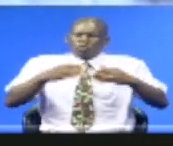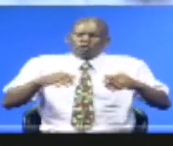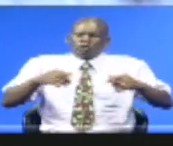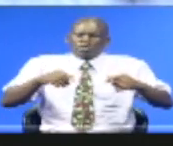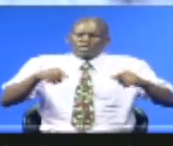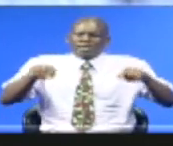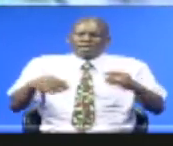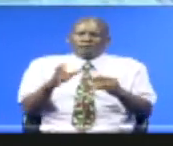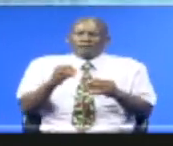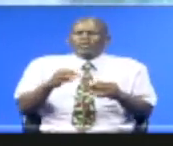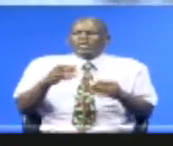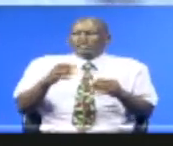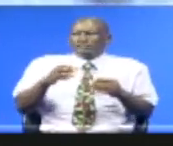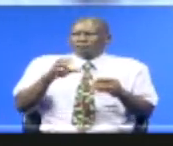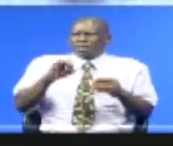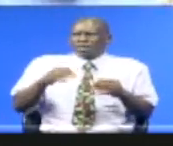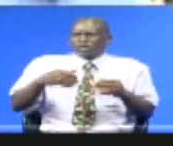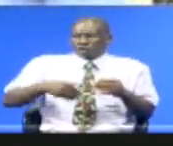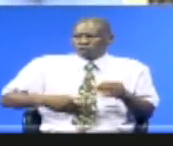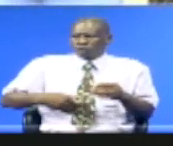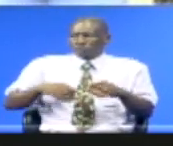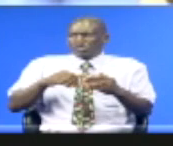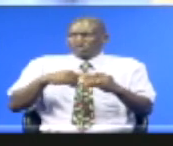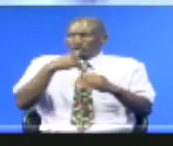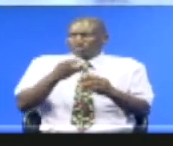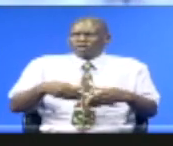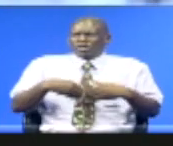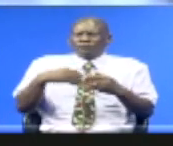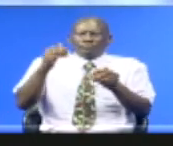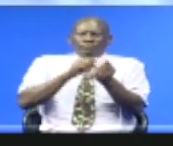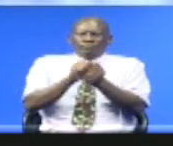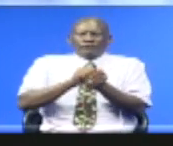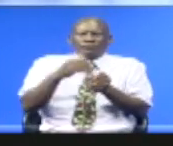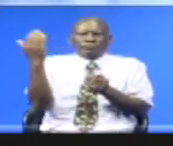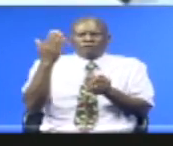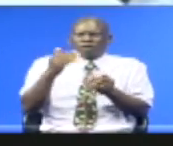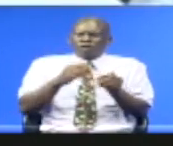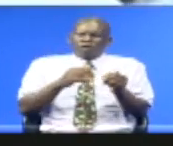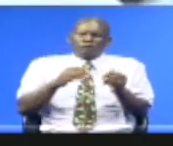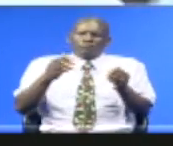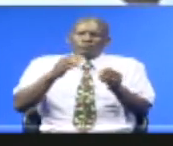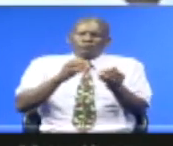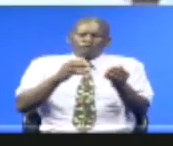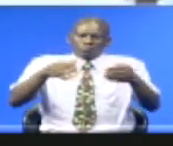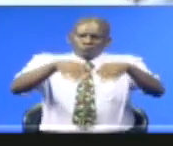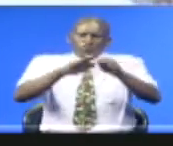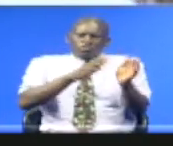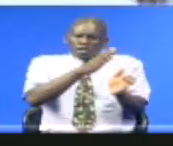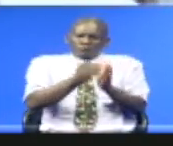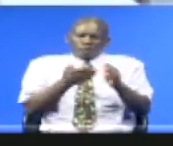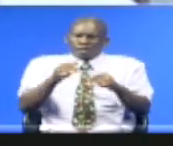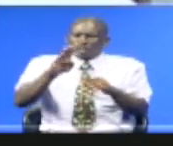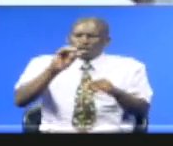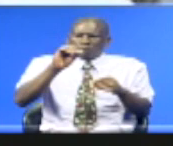stormed Tauba Mosque in Kisauni shortly after delivery of Friday's summons. Funeral arrangements are underway at his Floringi home in Bondeni